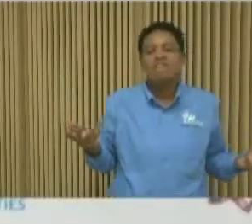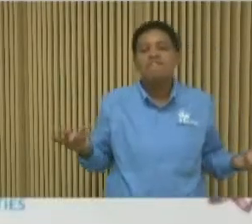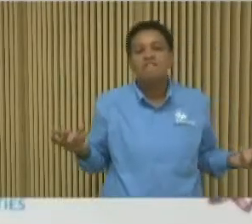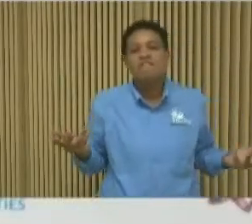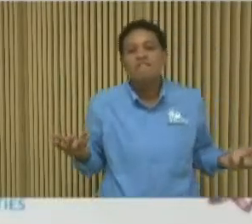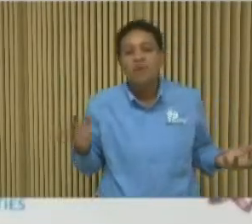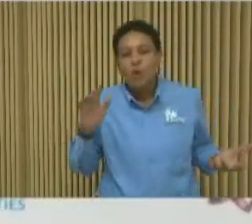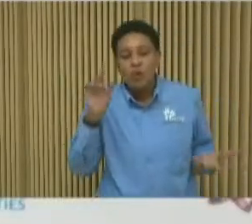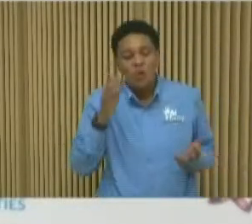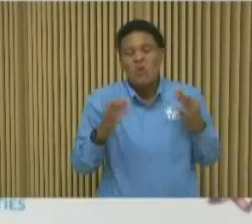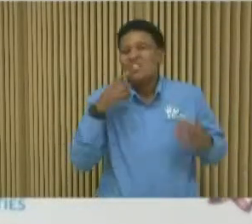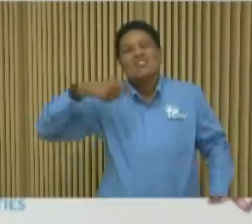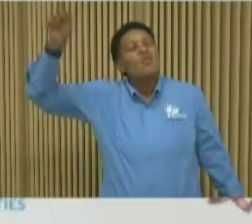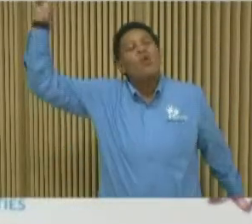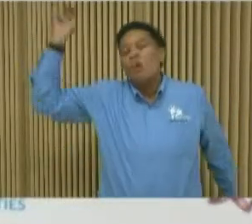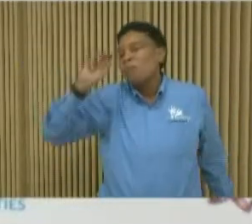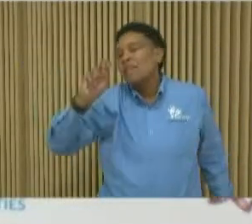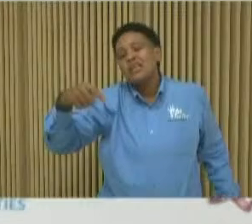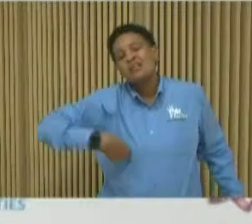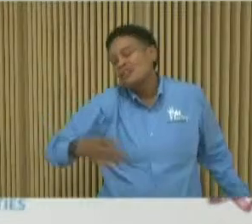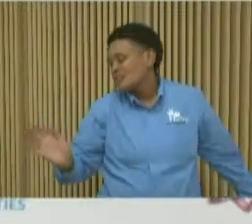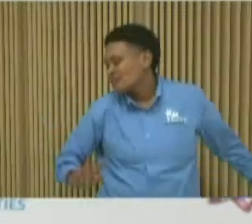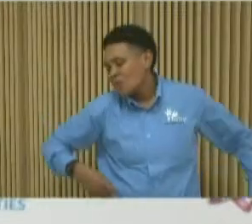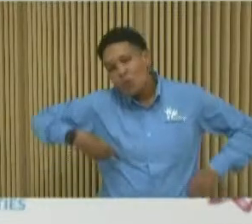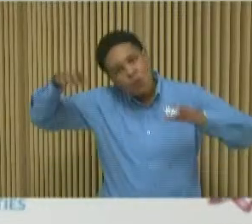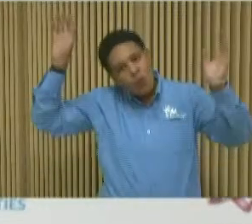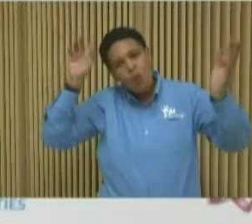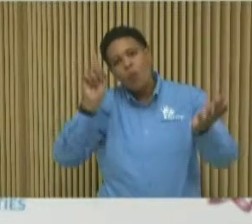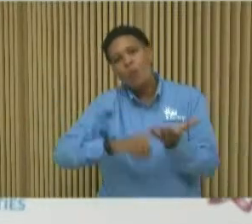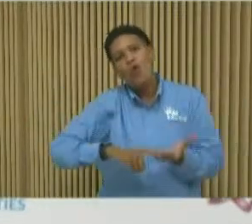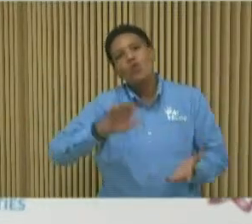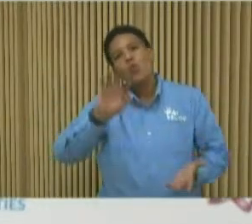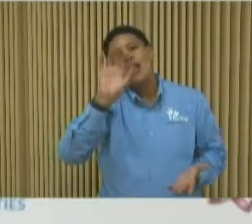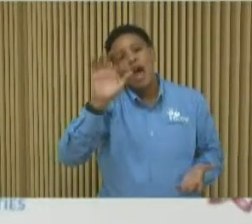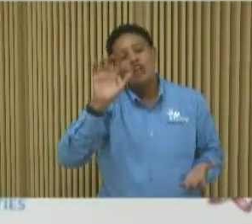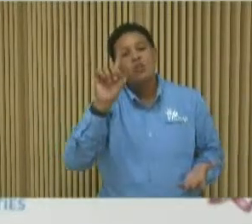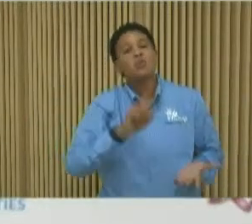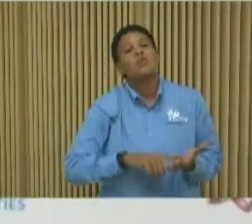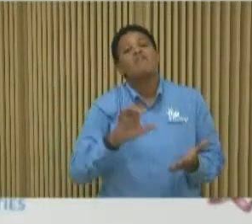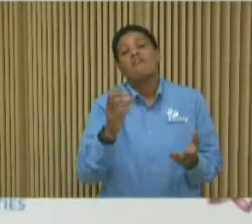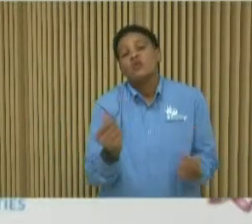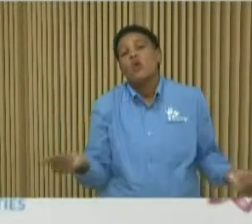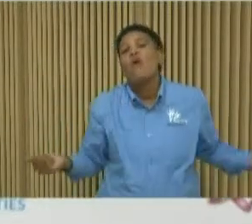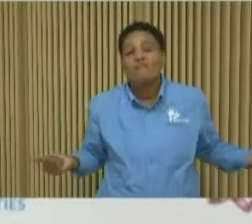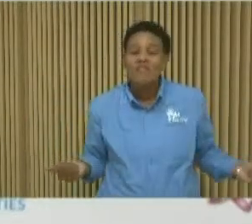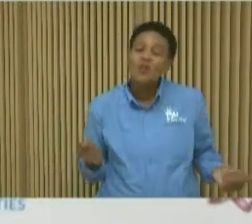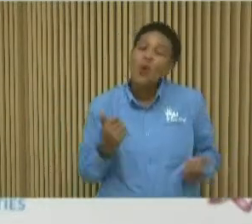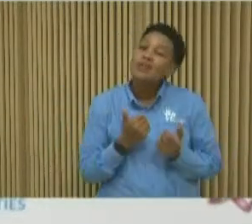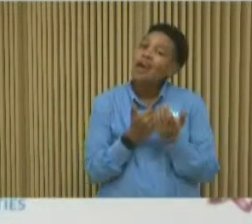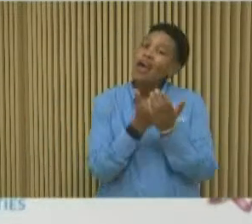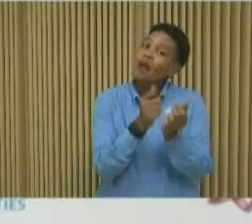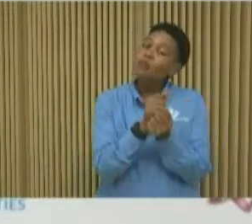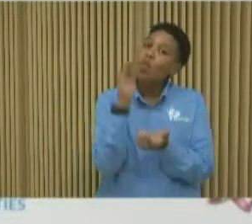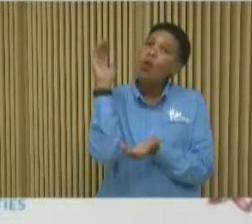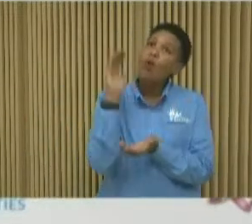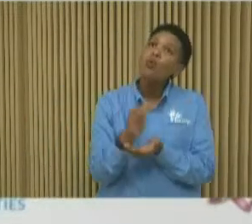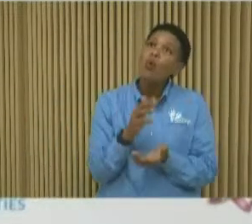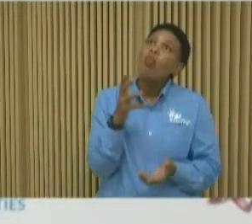That assisted with the backlog reduction across Jamaica, especially in